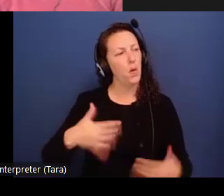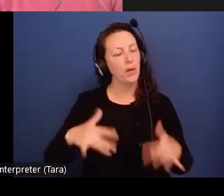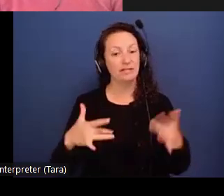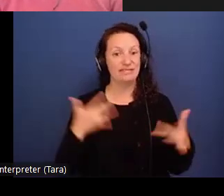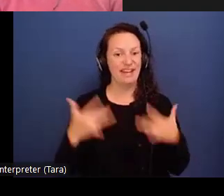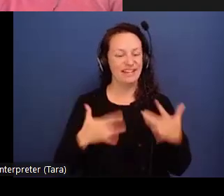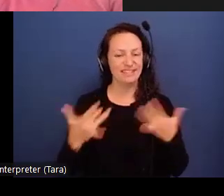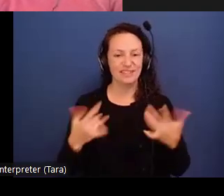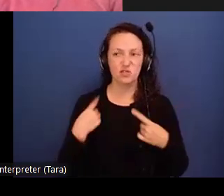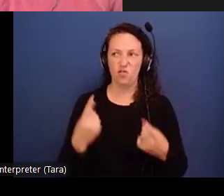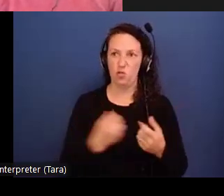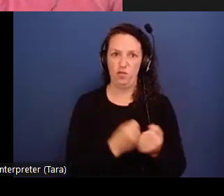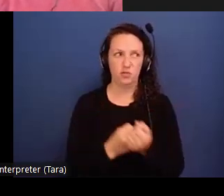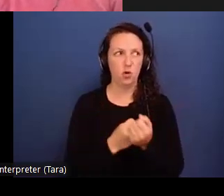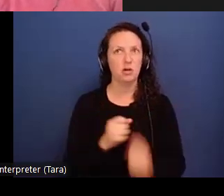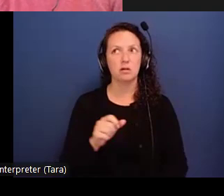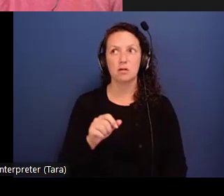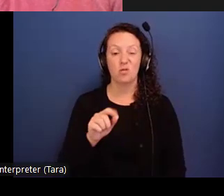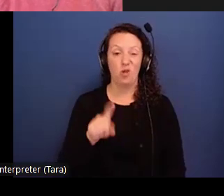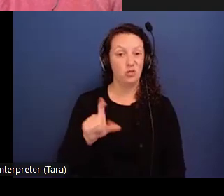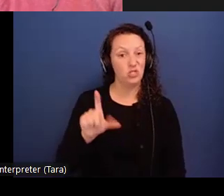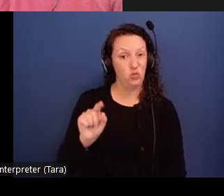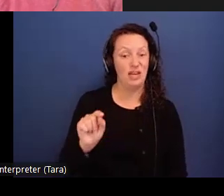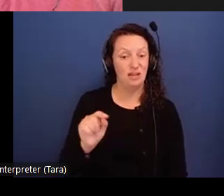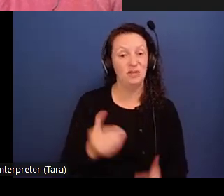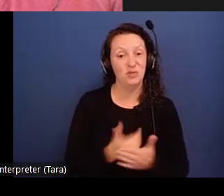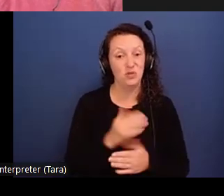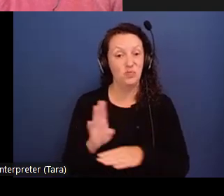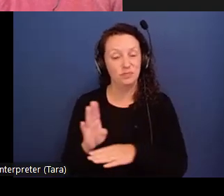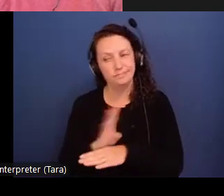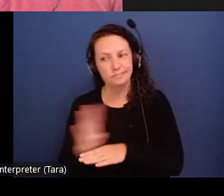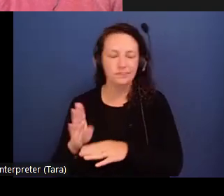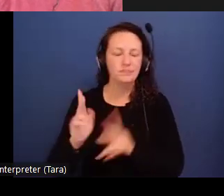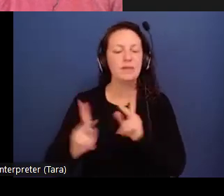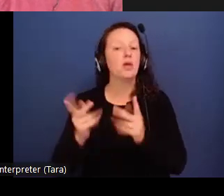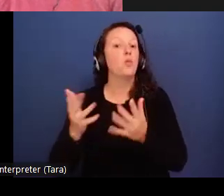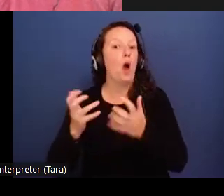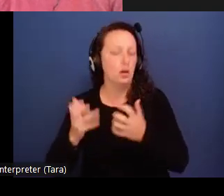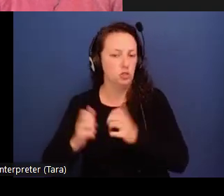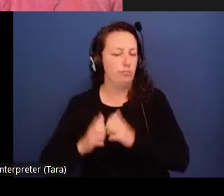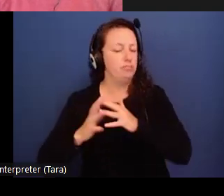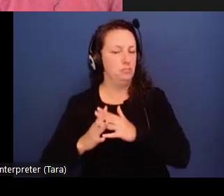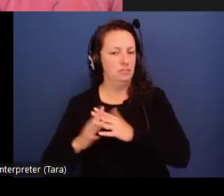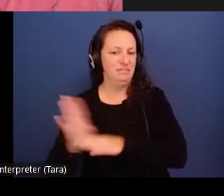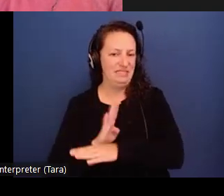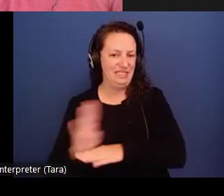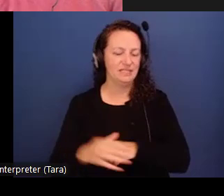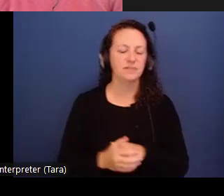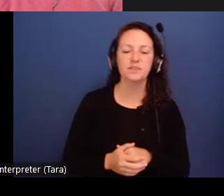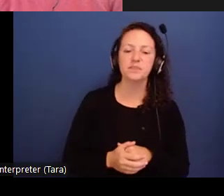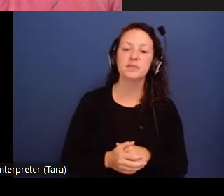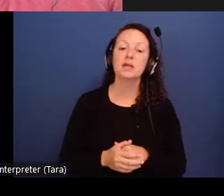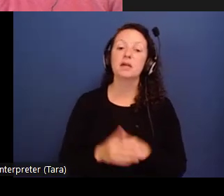so far 120 startup founders or wannabe founders. And the third pillar